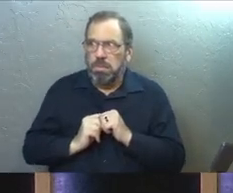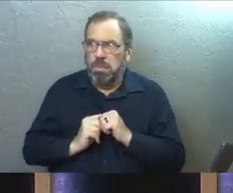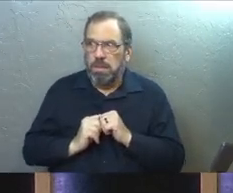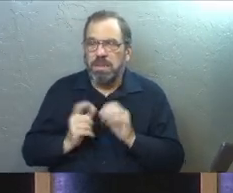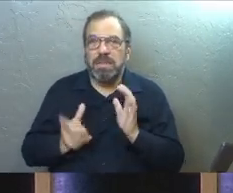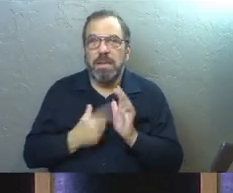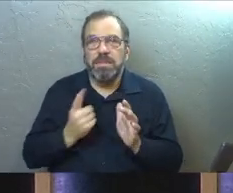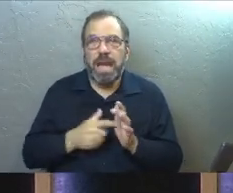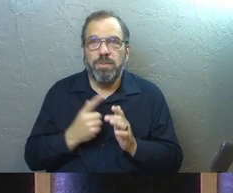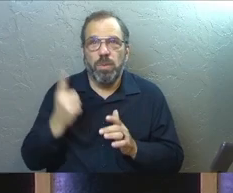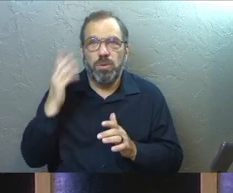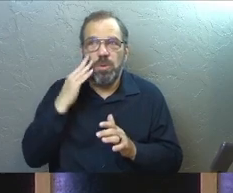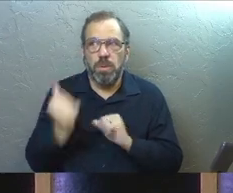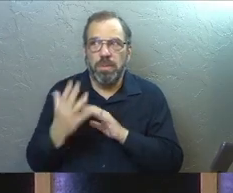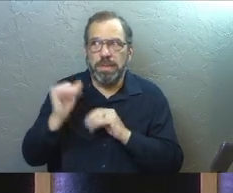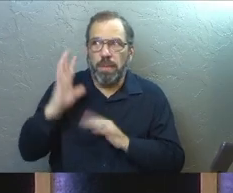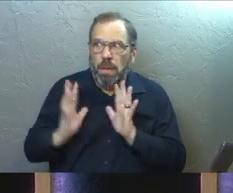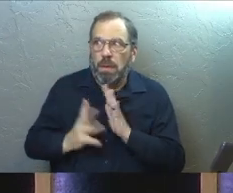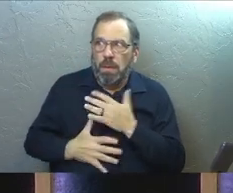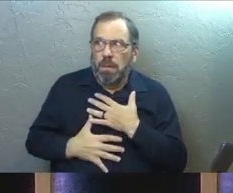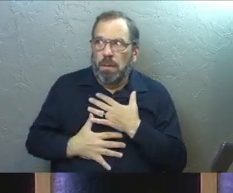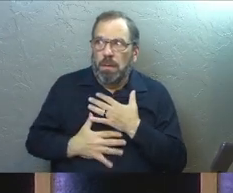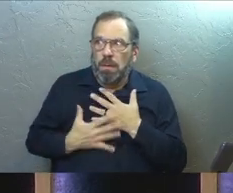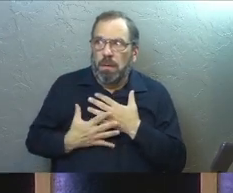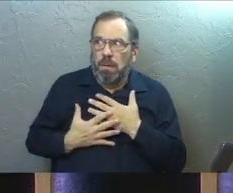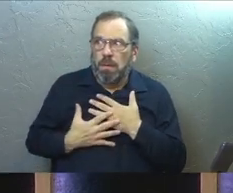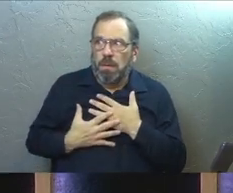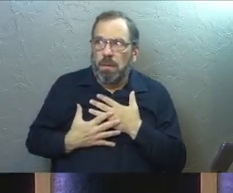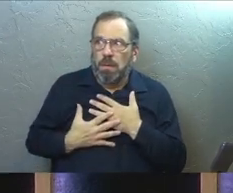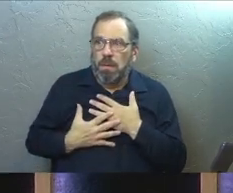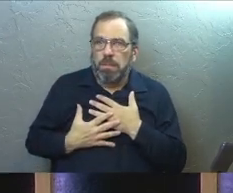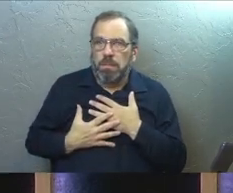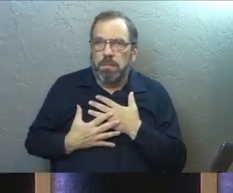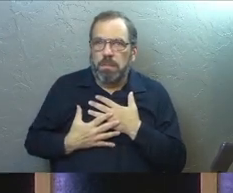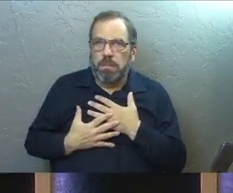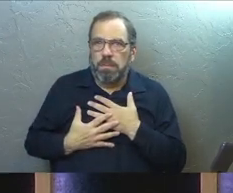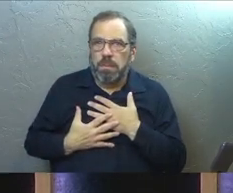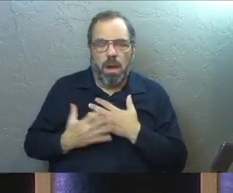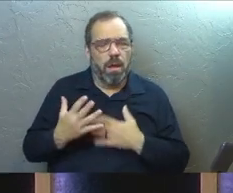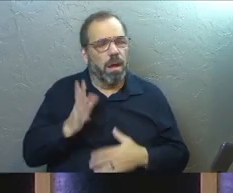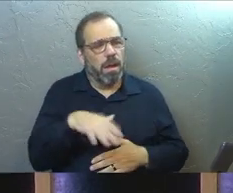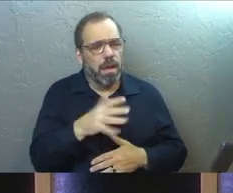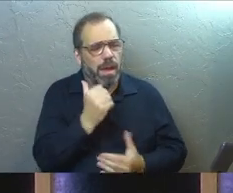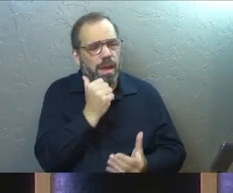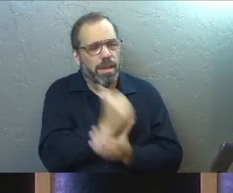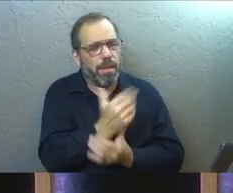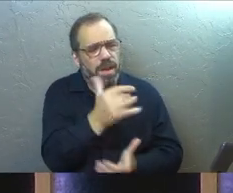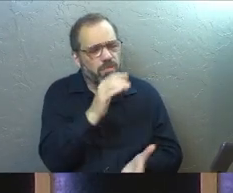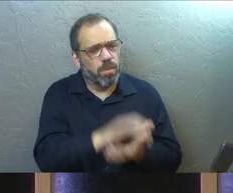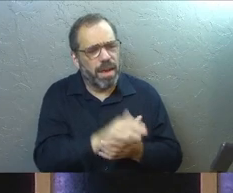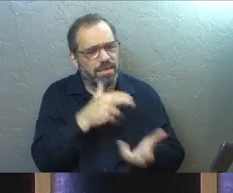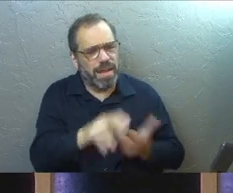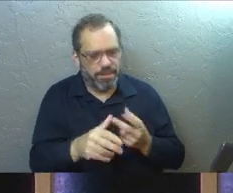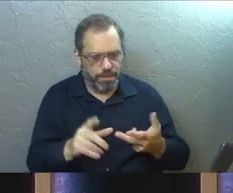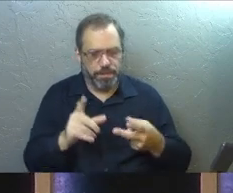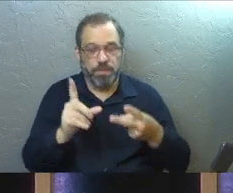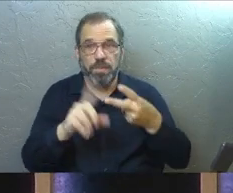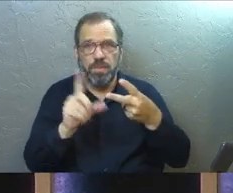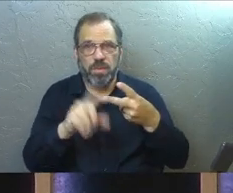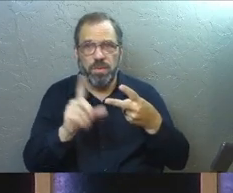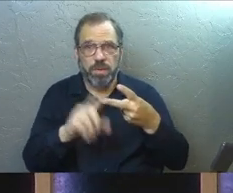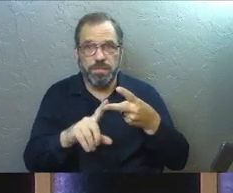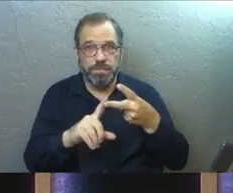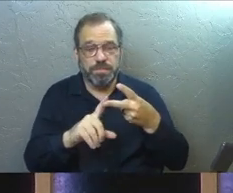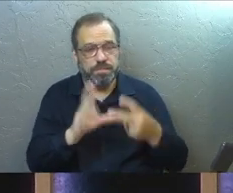that's a rattling thing, yes? Why did she laugh? God heard her. Number two, he says, is